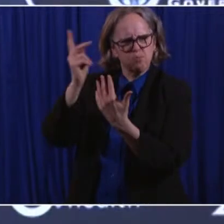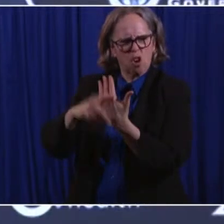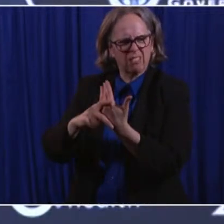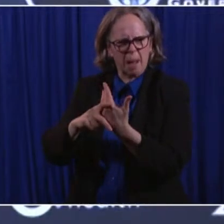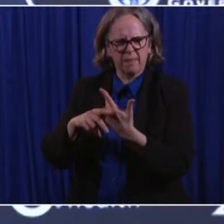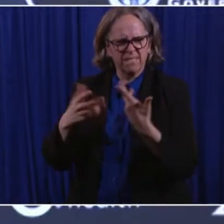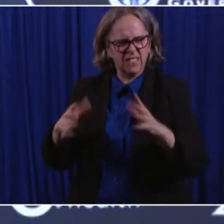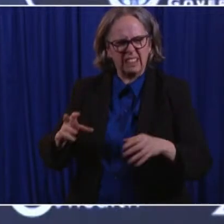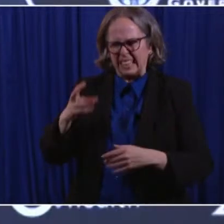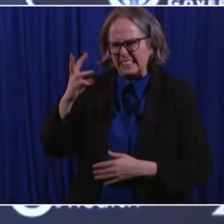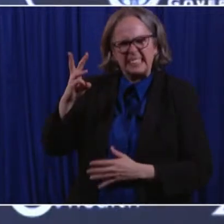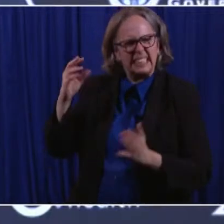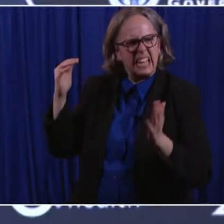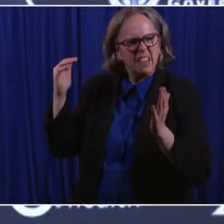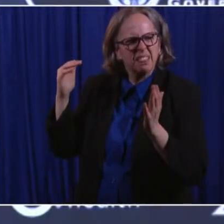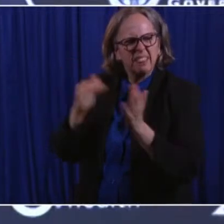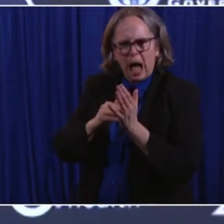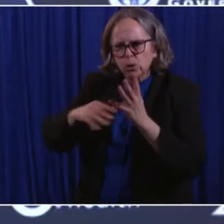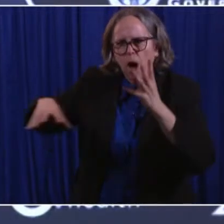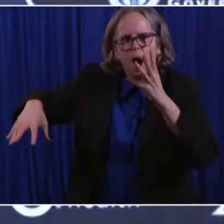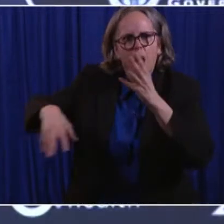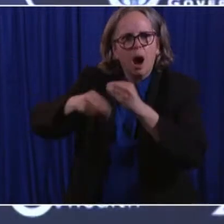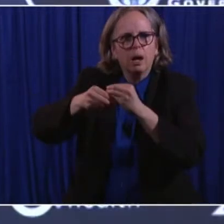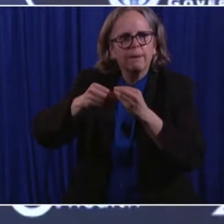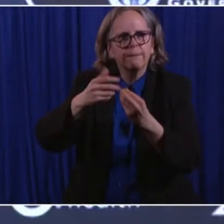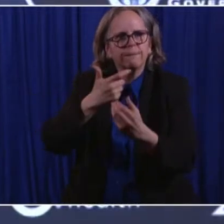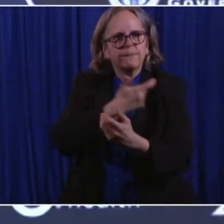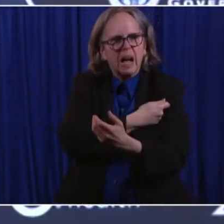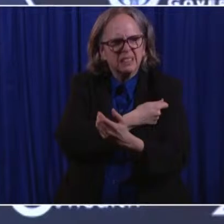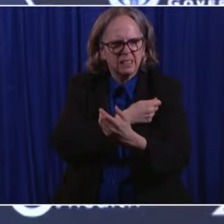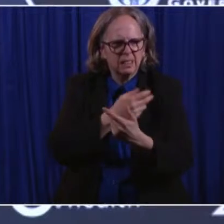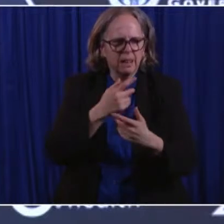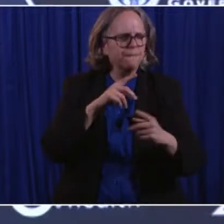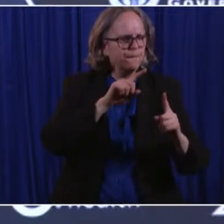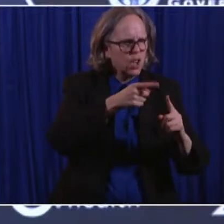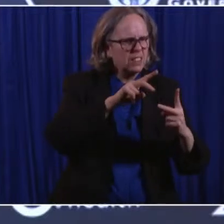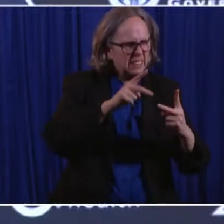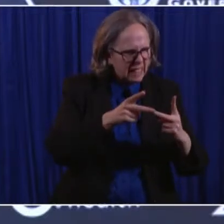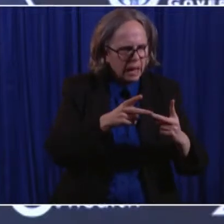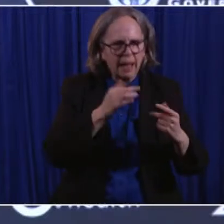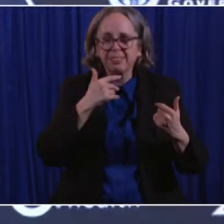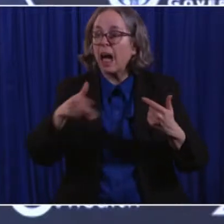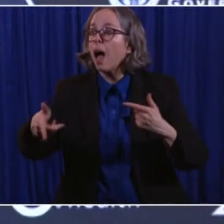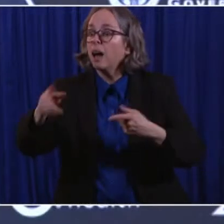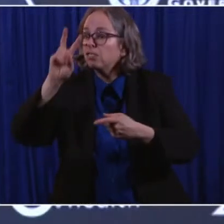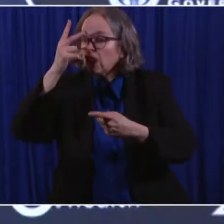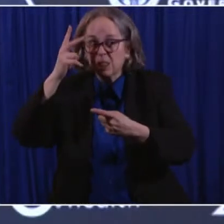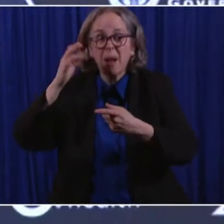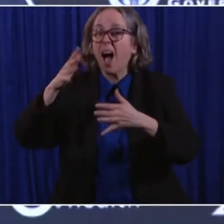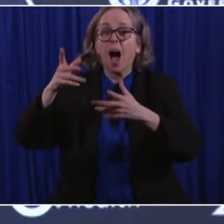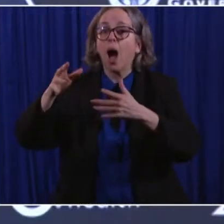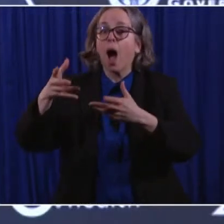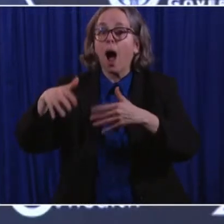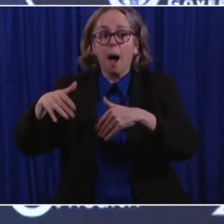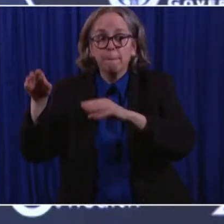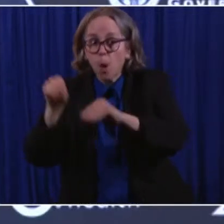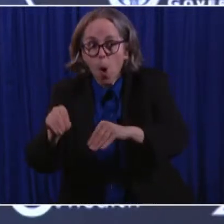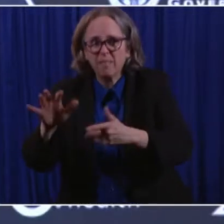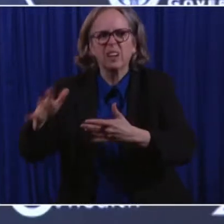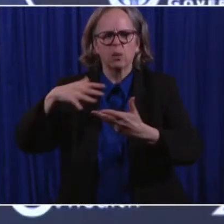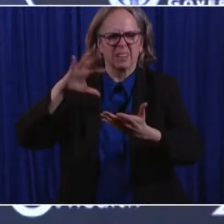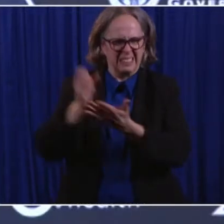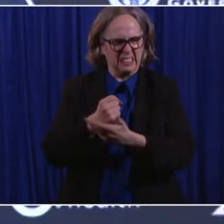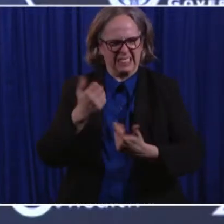additional doses with an additional 30,000 scheduled through the end of this month. That number could be higher, but again, we need to